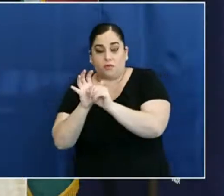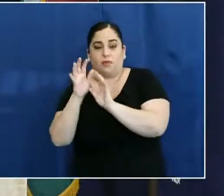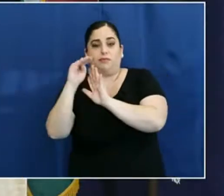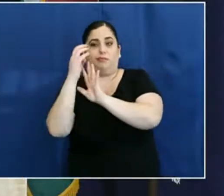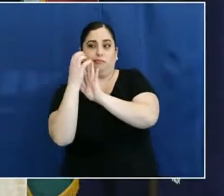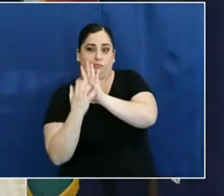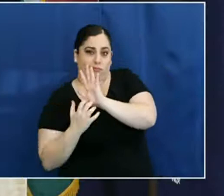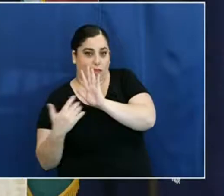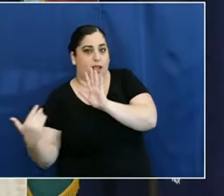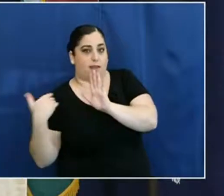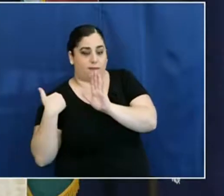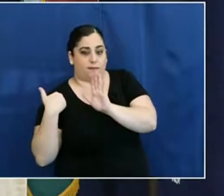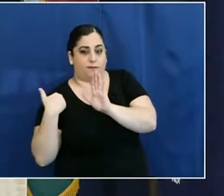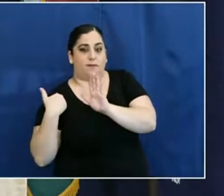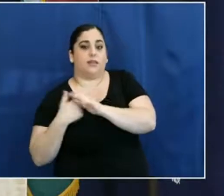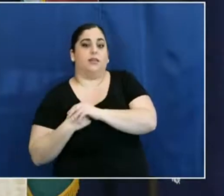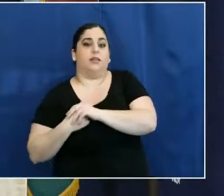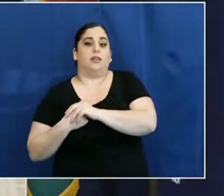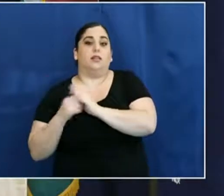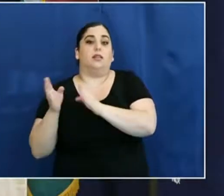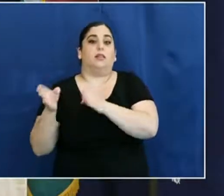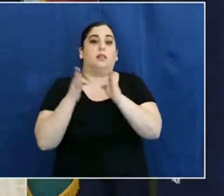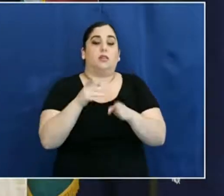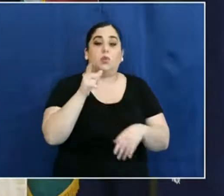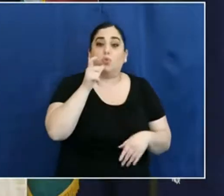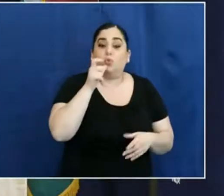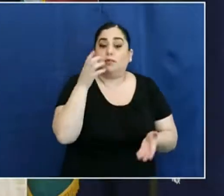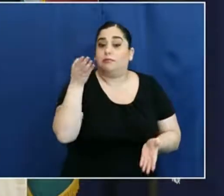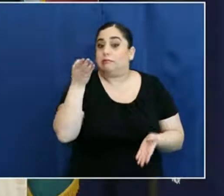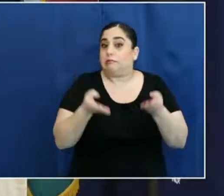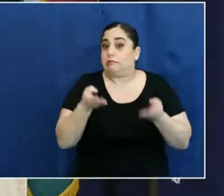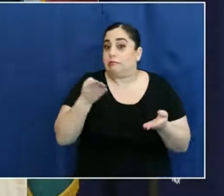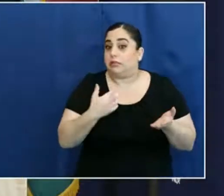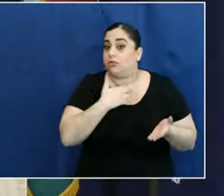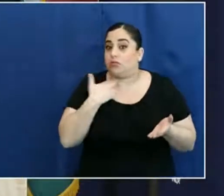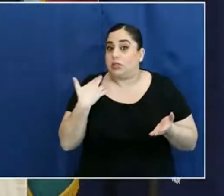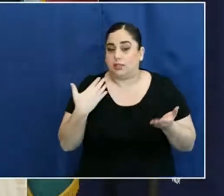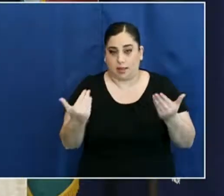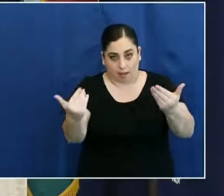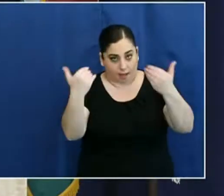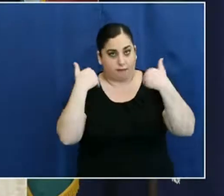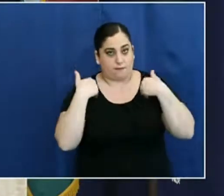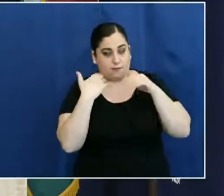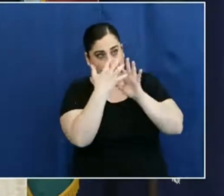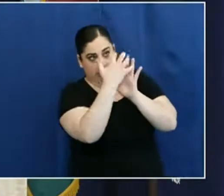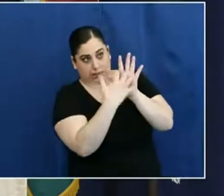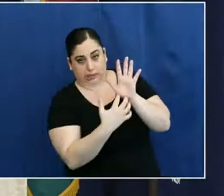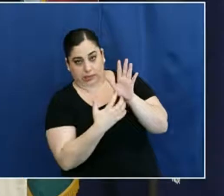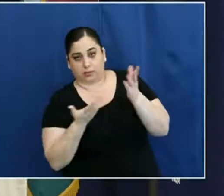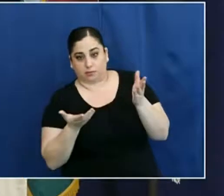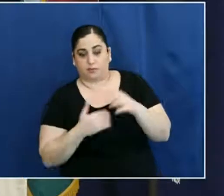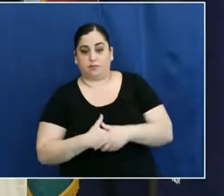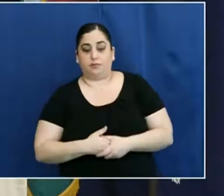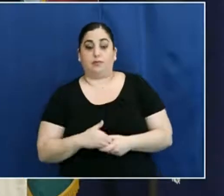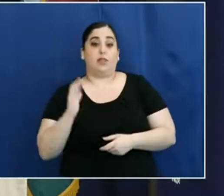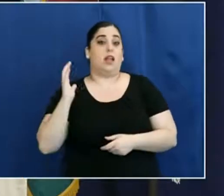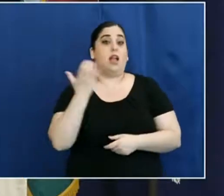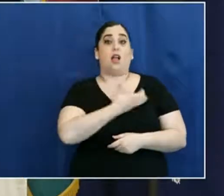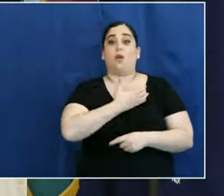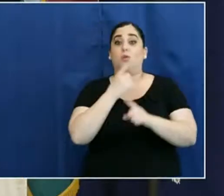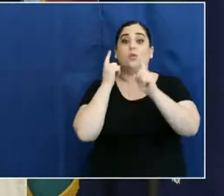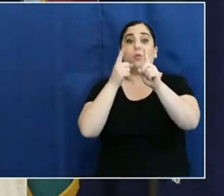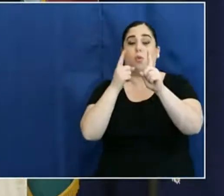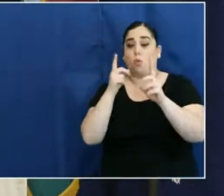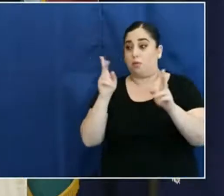wanted to give all individuals the opportunity to have access to the vaccines that needed